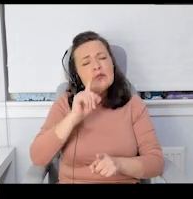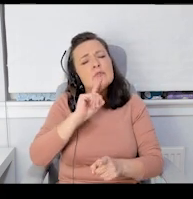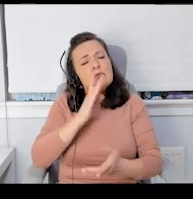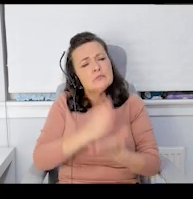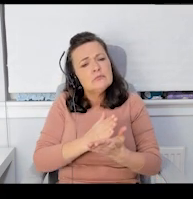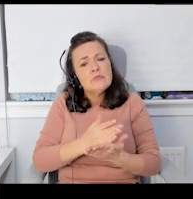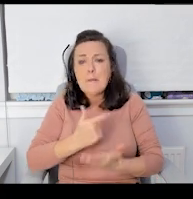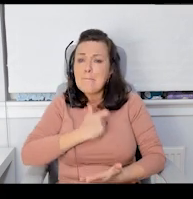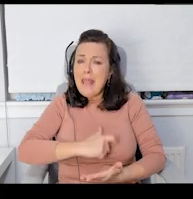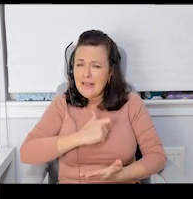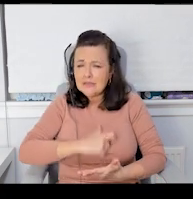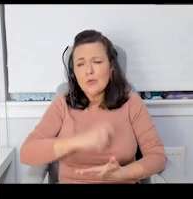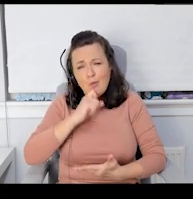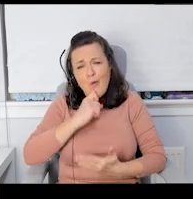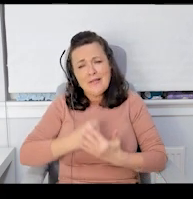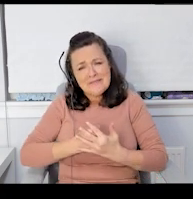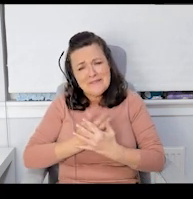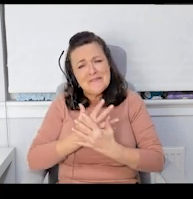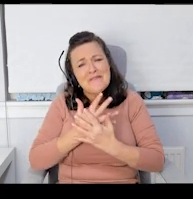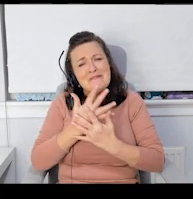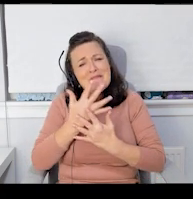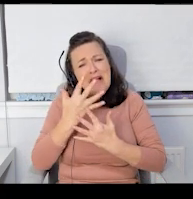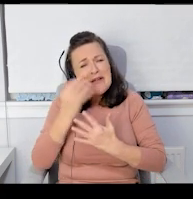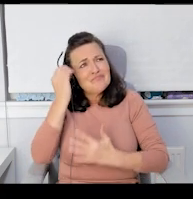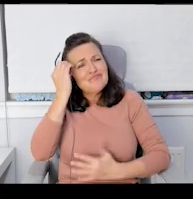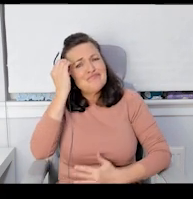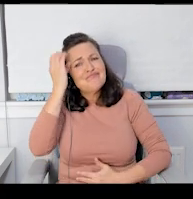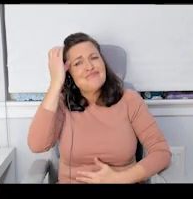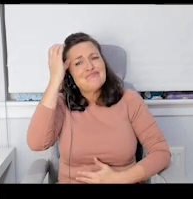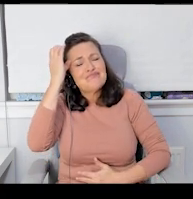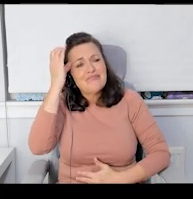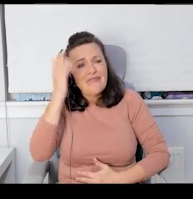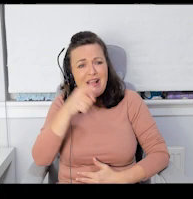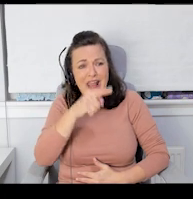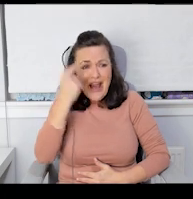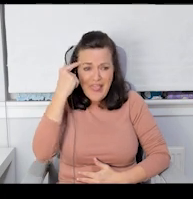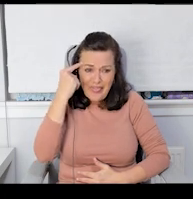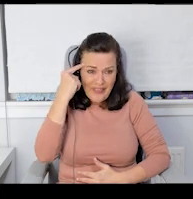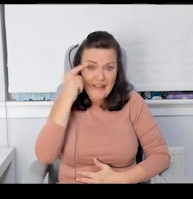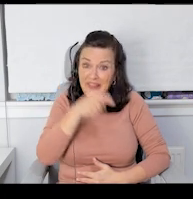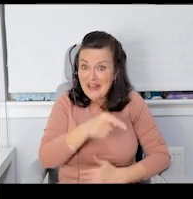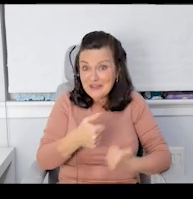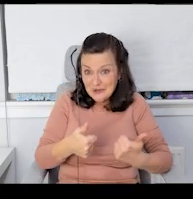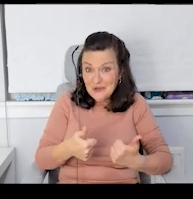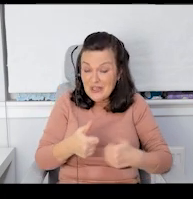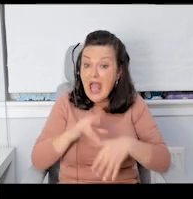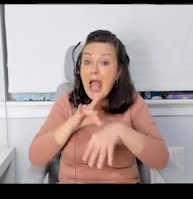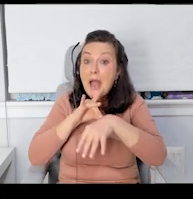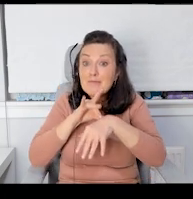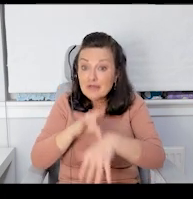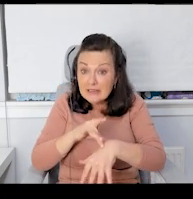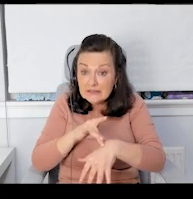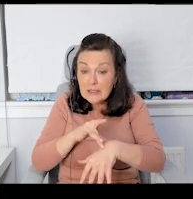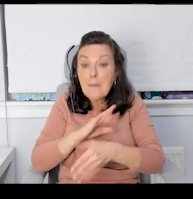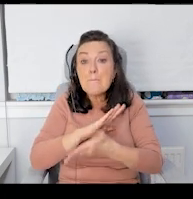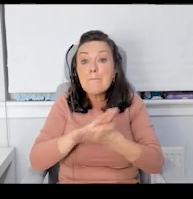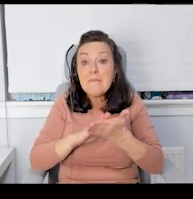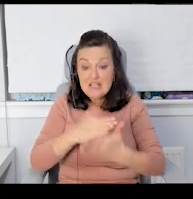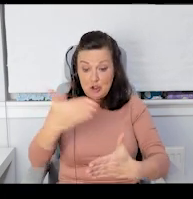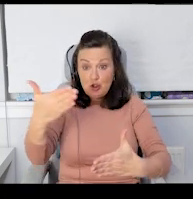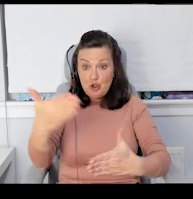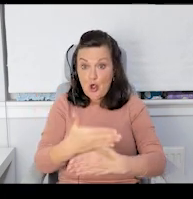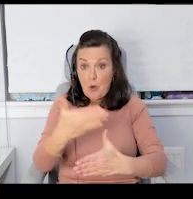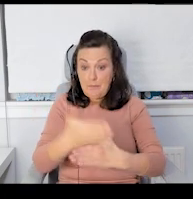much. Fantastic. Really good point there, Gowdham. An apprenticeship is a job. And I think that's a key point to get across as well. So thanks for